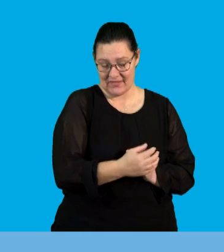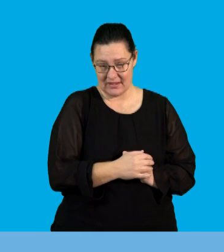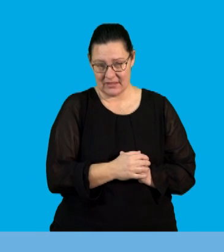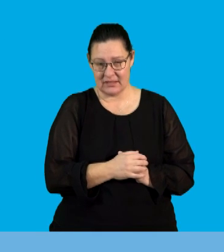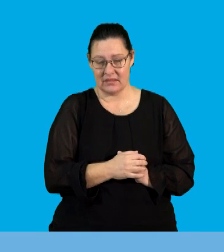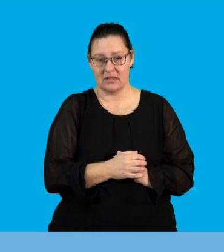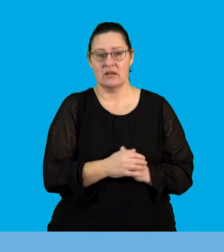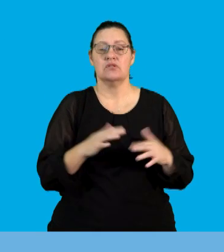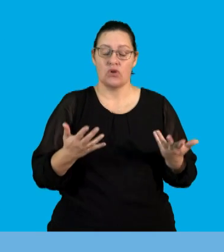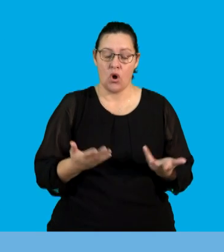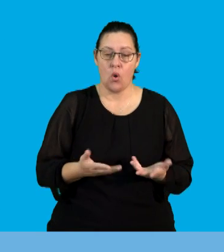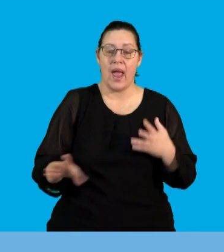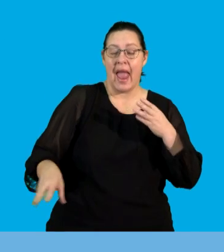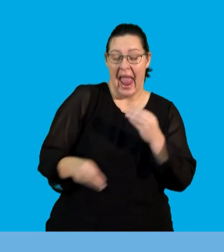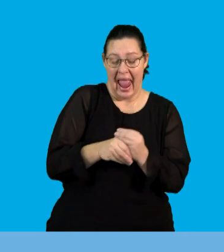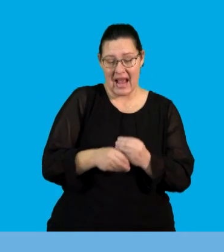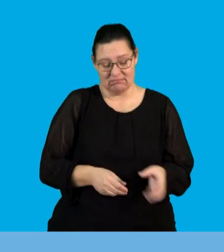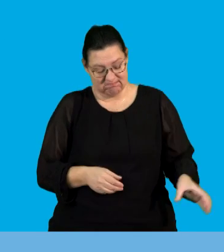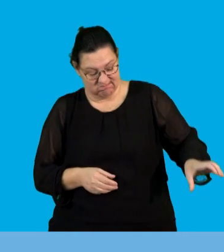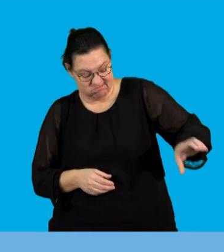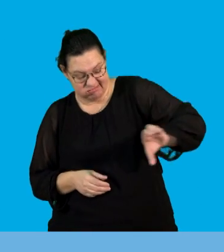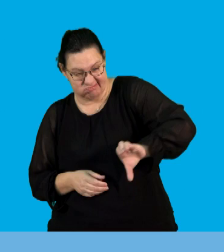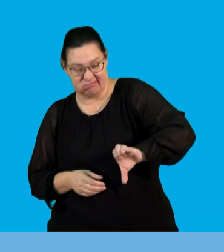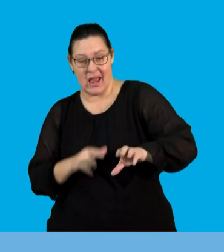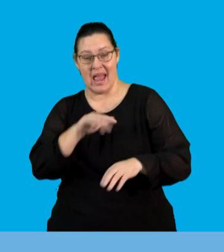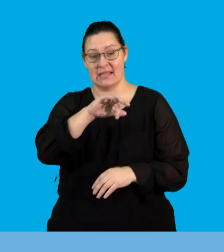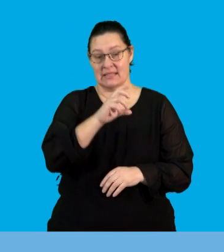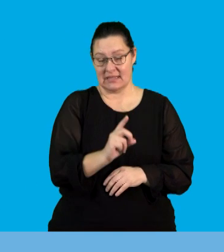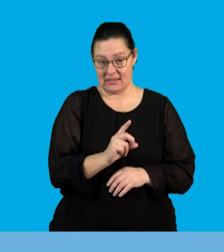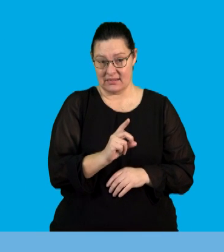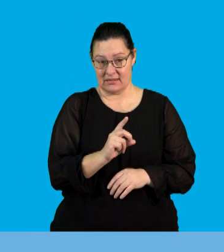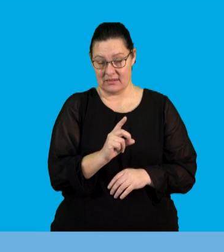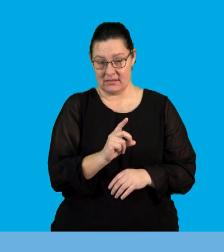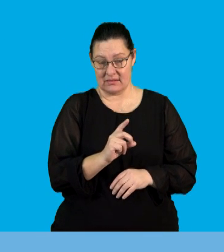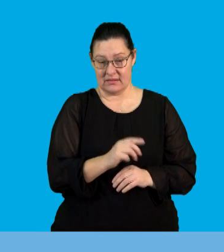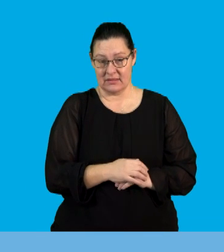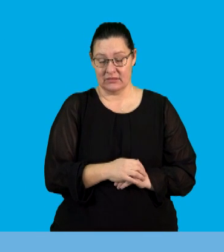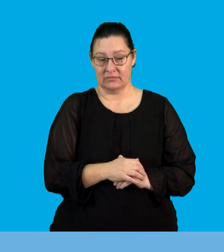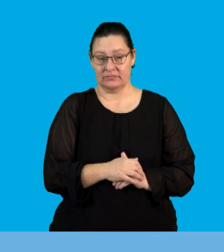in basic terms, if we are adding a large amount of acid